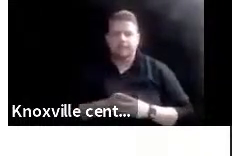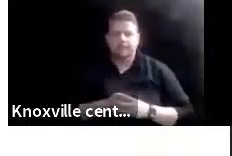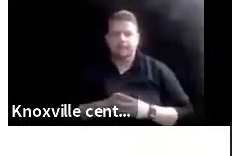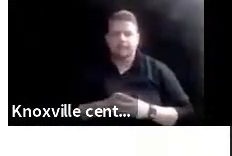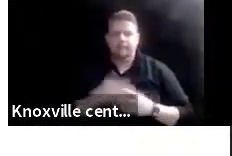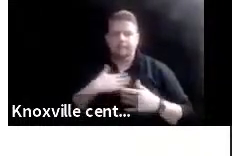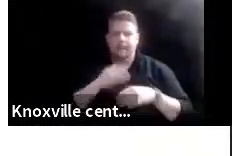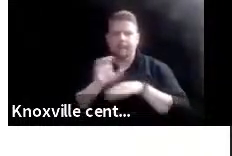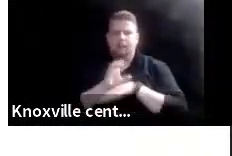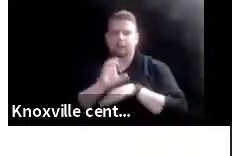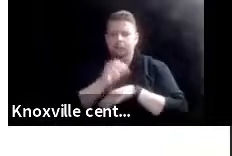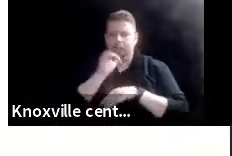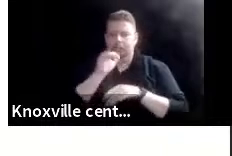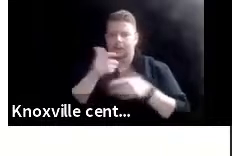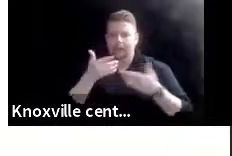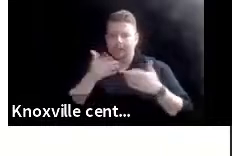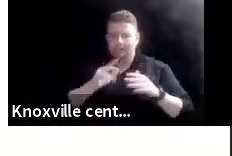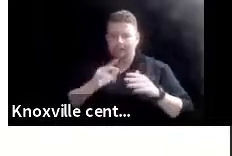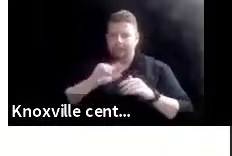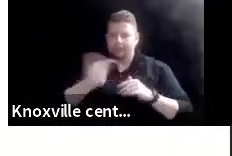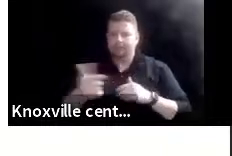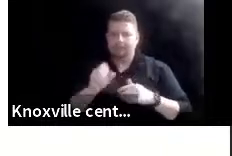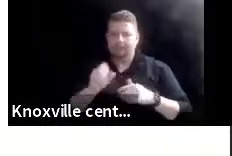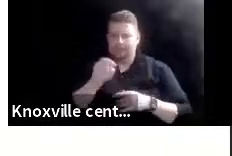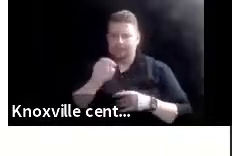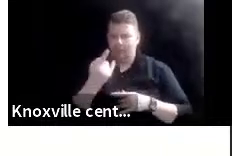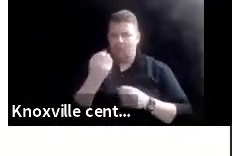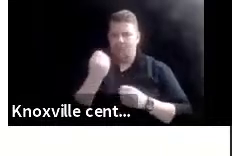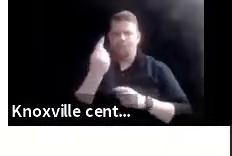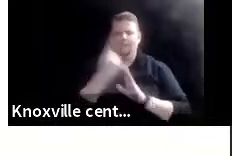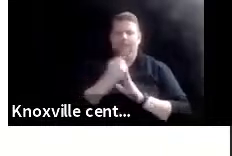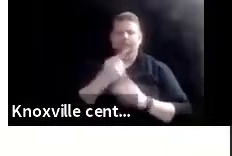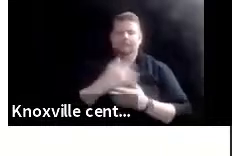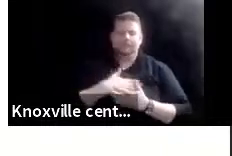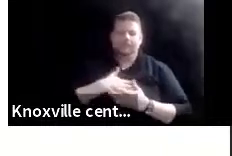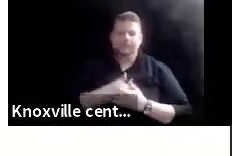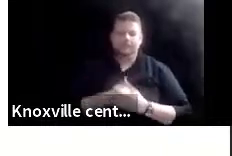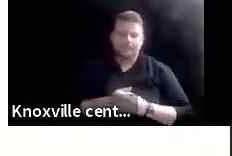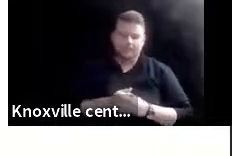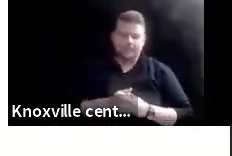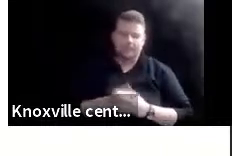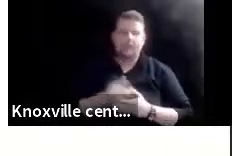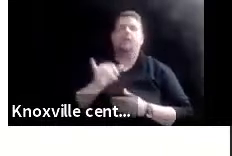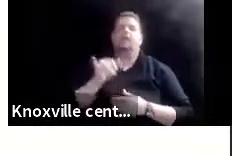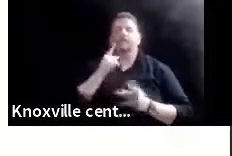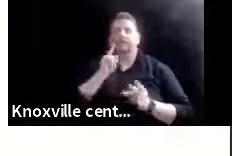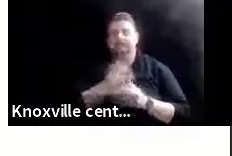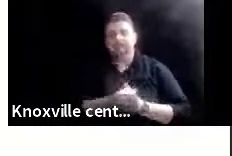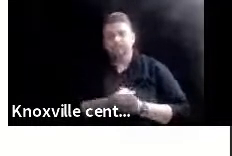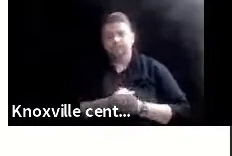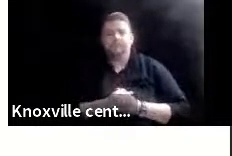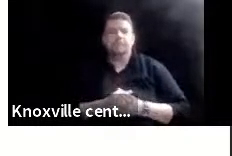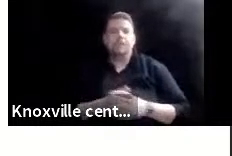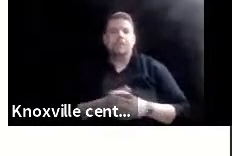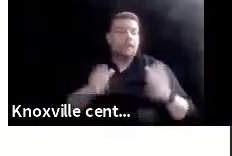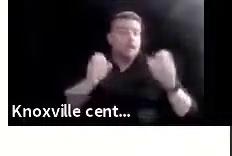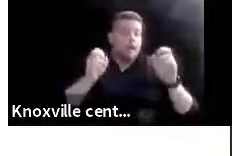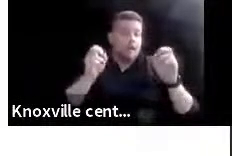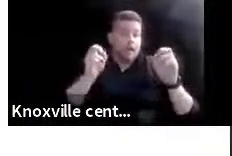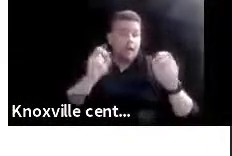computer isn't letting me change slides. 1 second here. Okay, here we go. Okay,